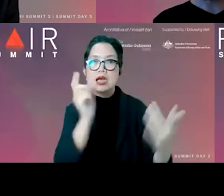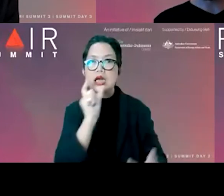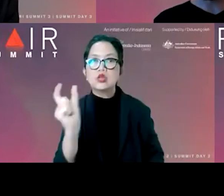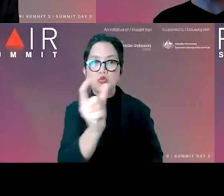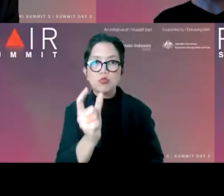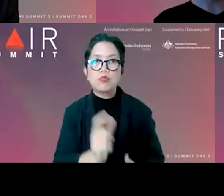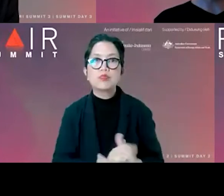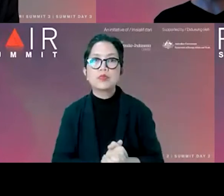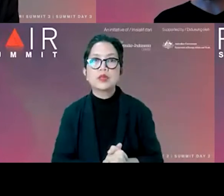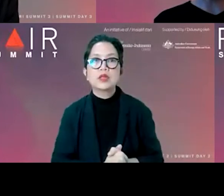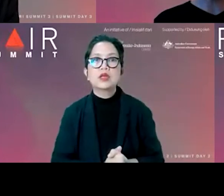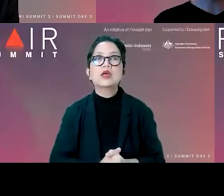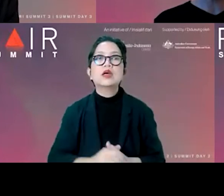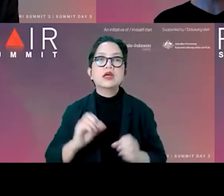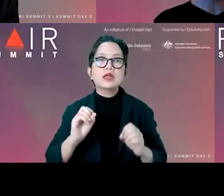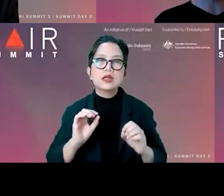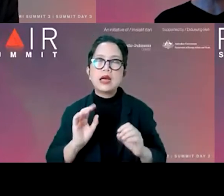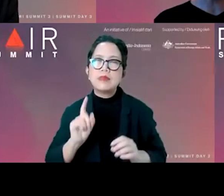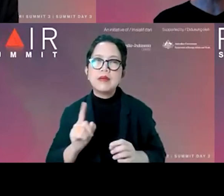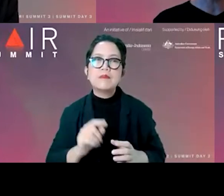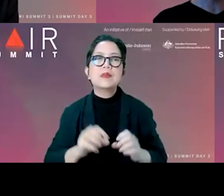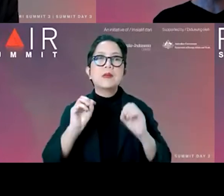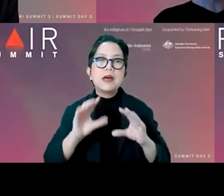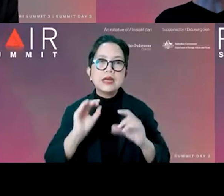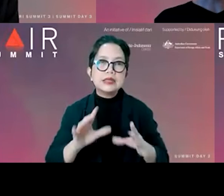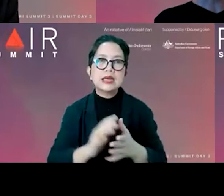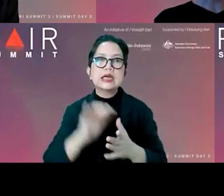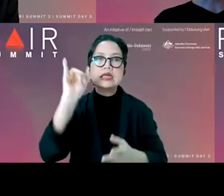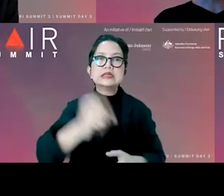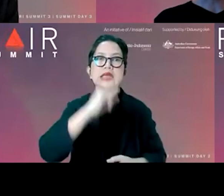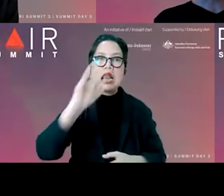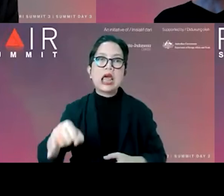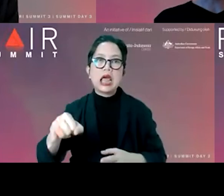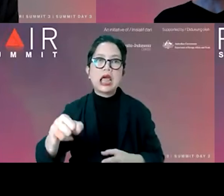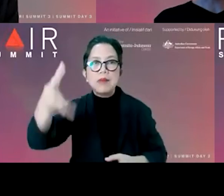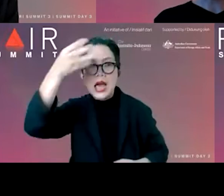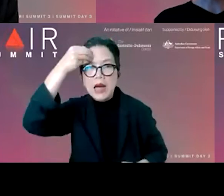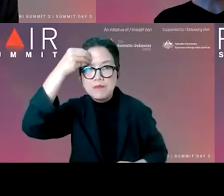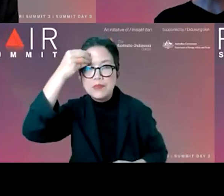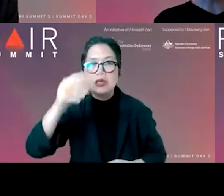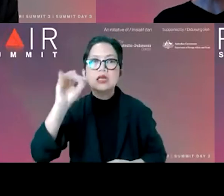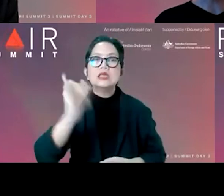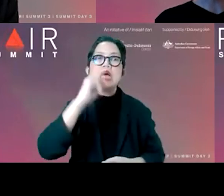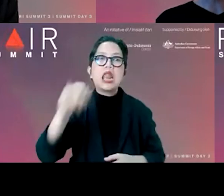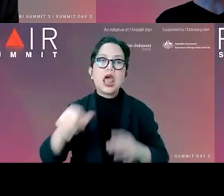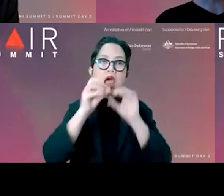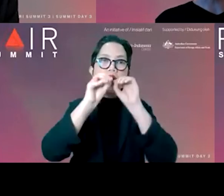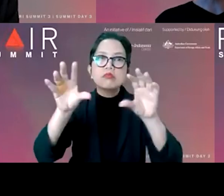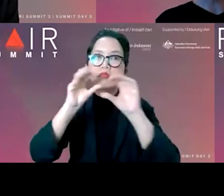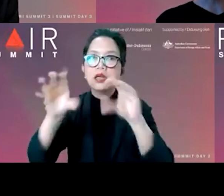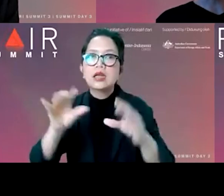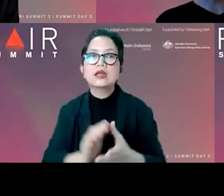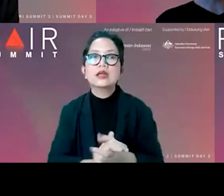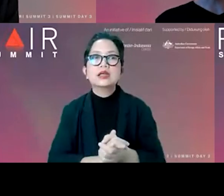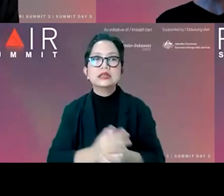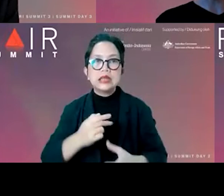about whether the government even wants what's best for us. And, I think it's important for anybody who